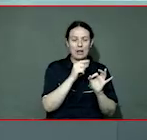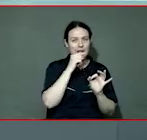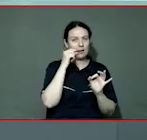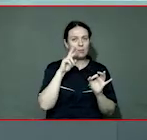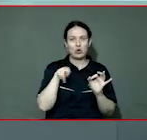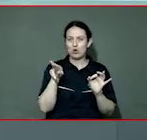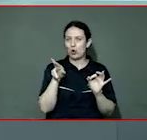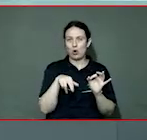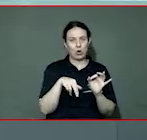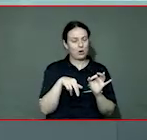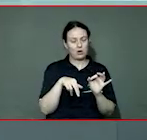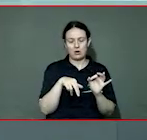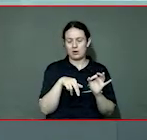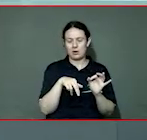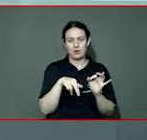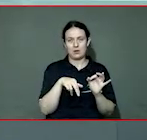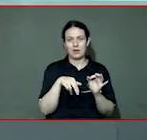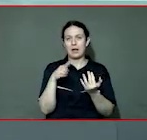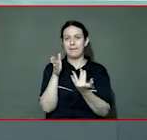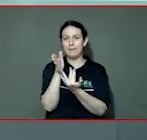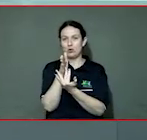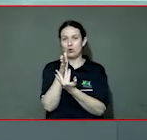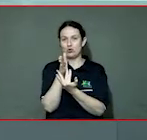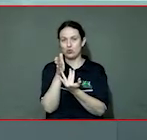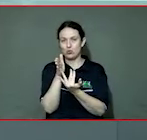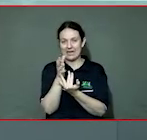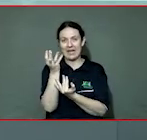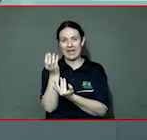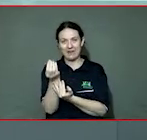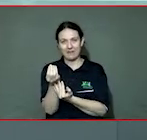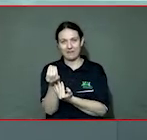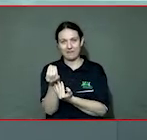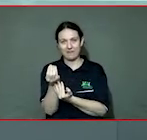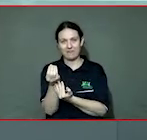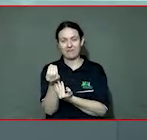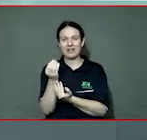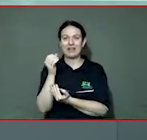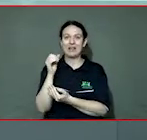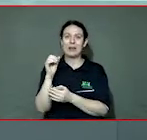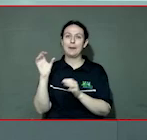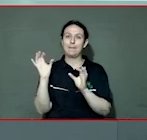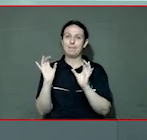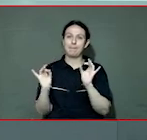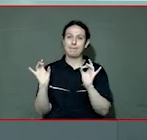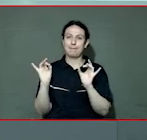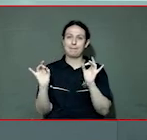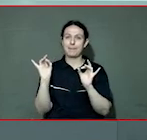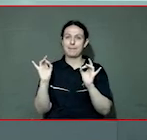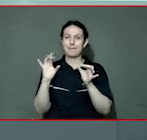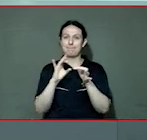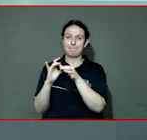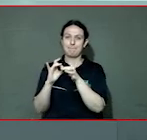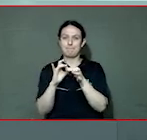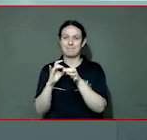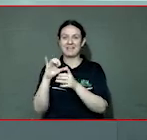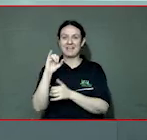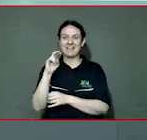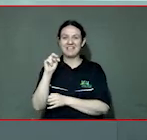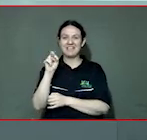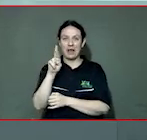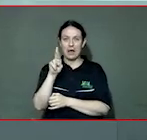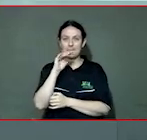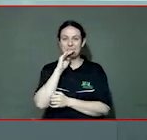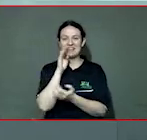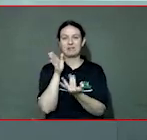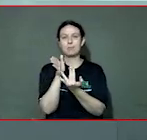ionic bonds. Between molecules, you get your intermolecular. Inter means